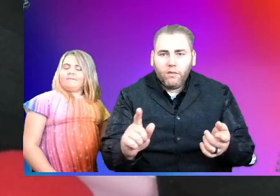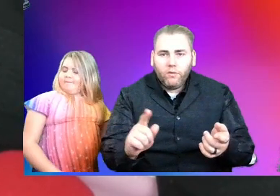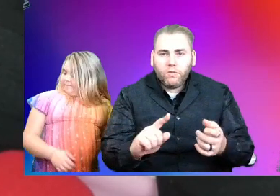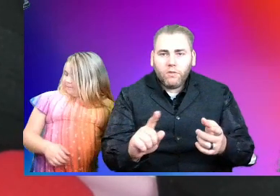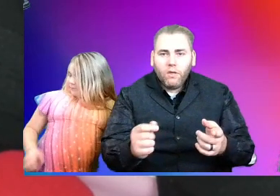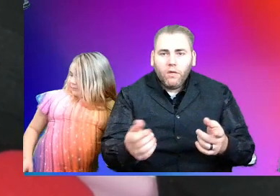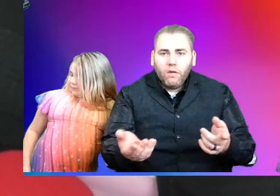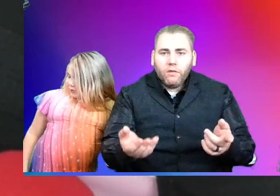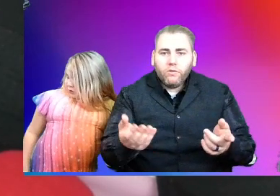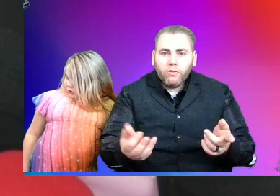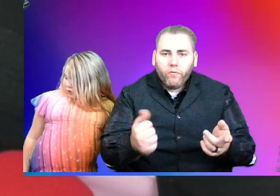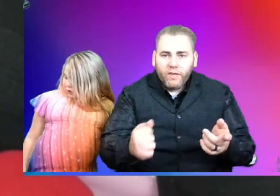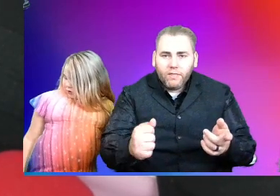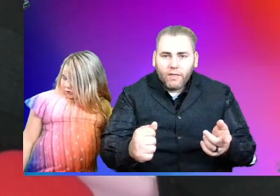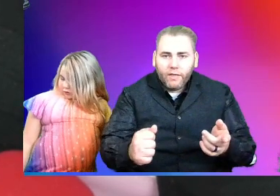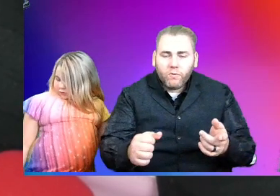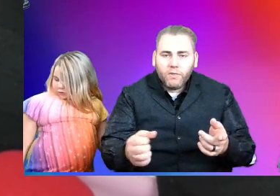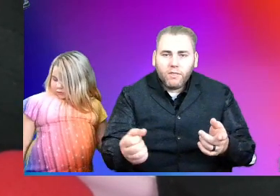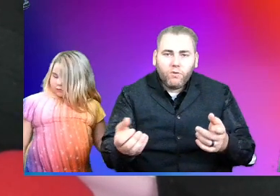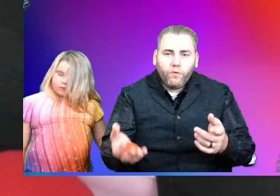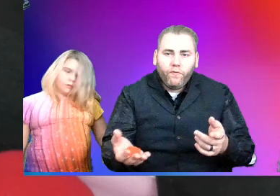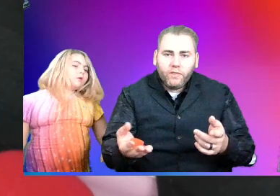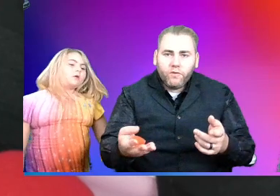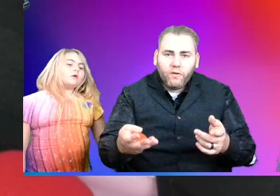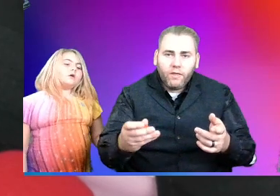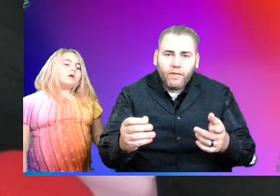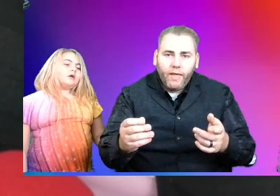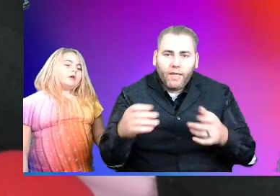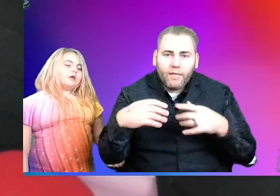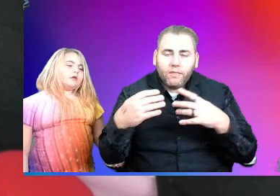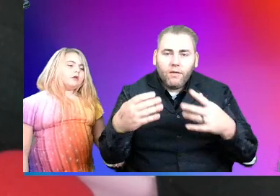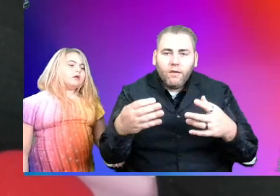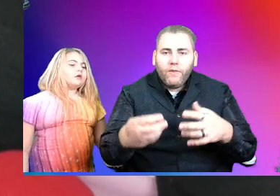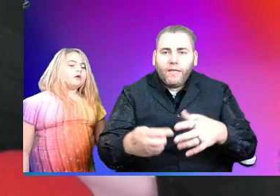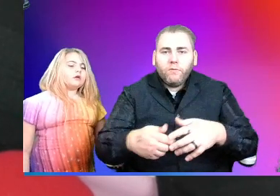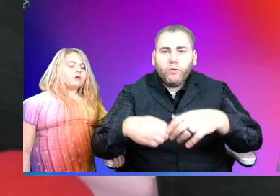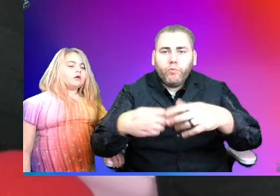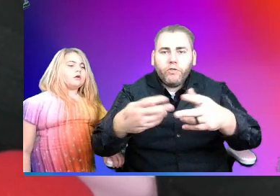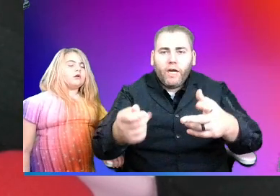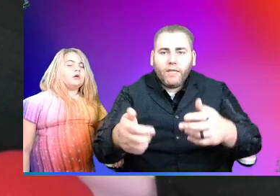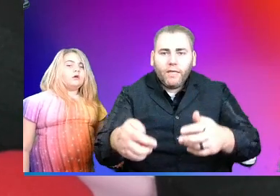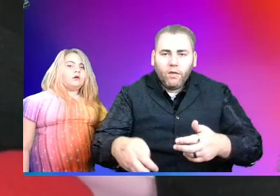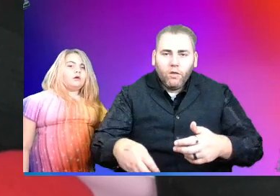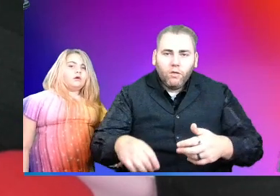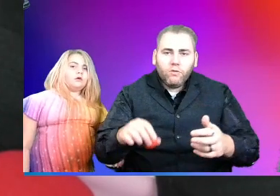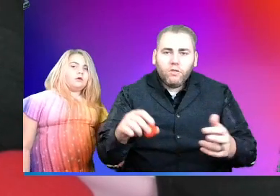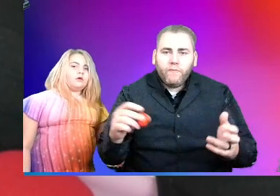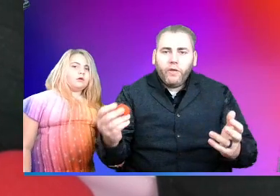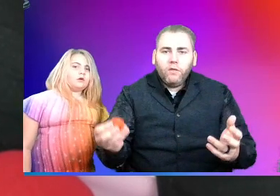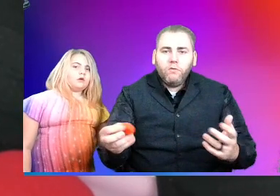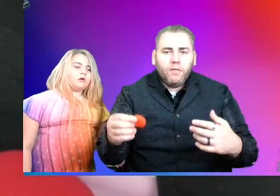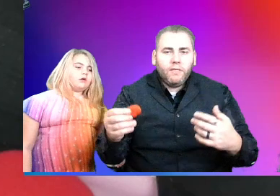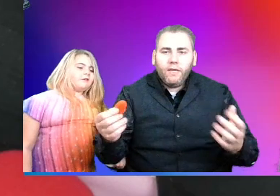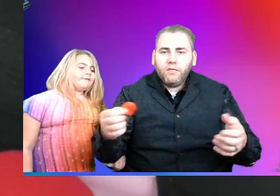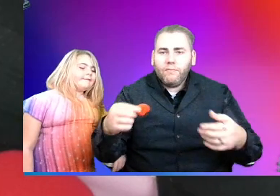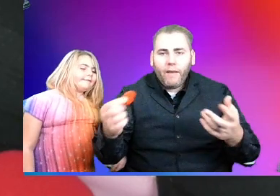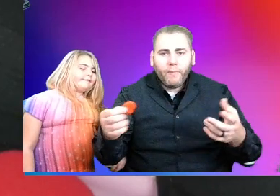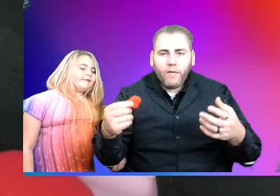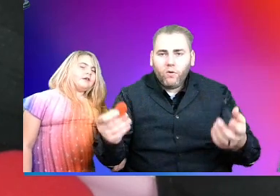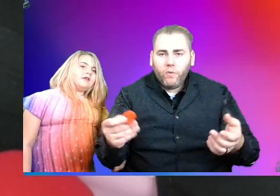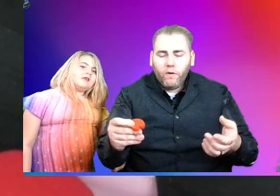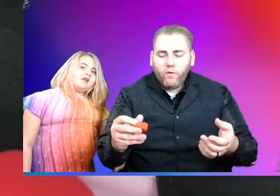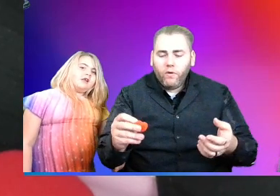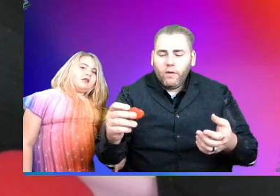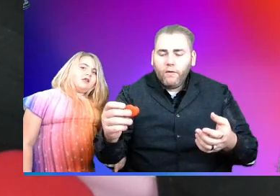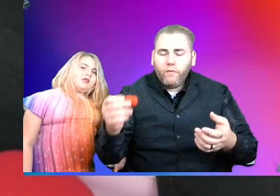nice and loose, because there's no reason to like squeeze it into a fist or anything like that unless that's what you're projecting. So just very loosely take some